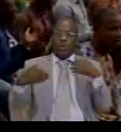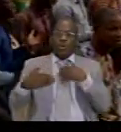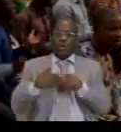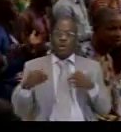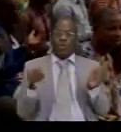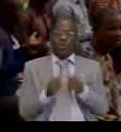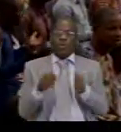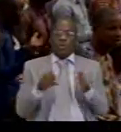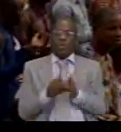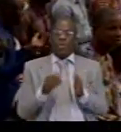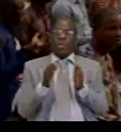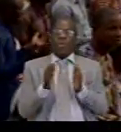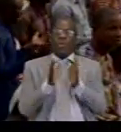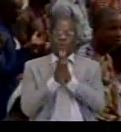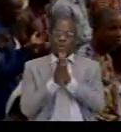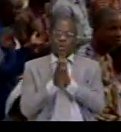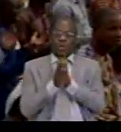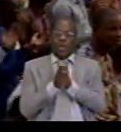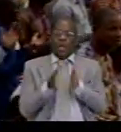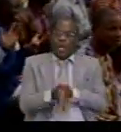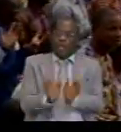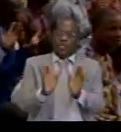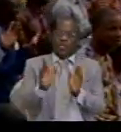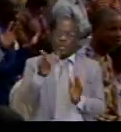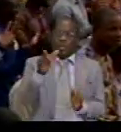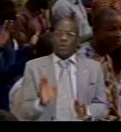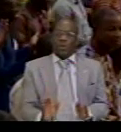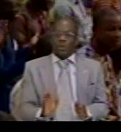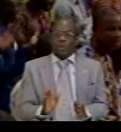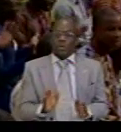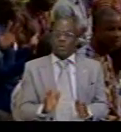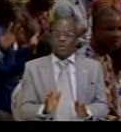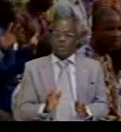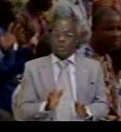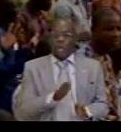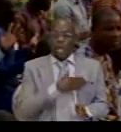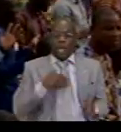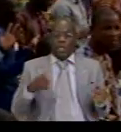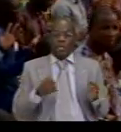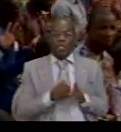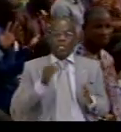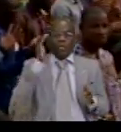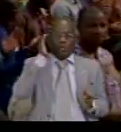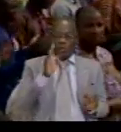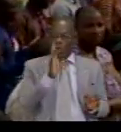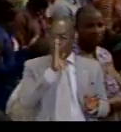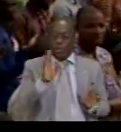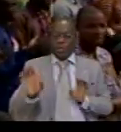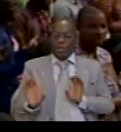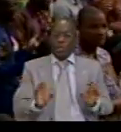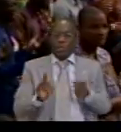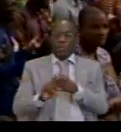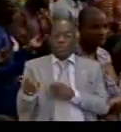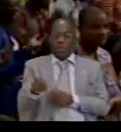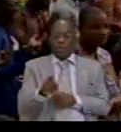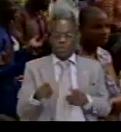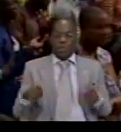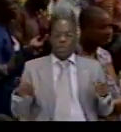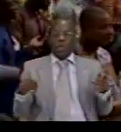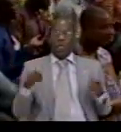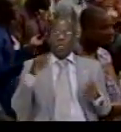voice and ask God. And it will be done to you. It's a merciful